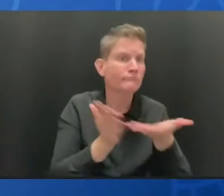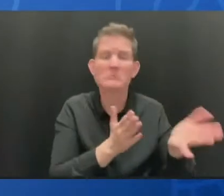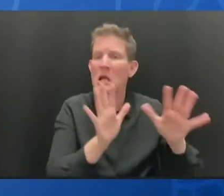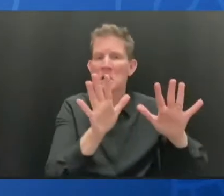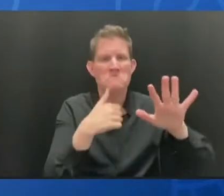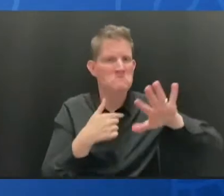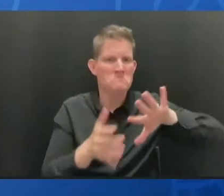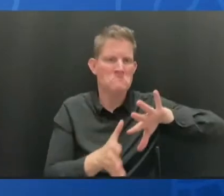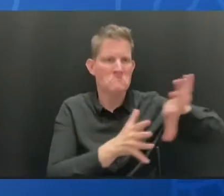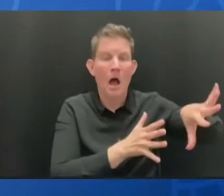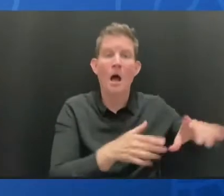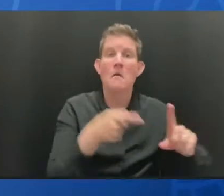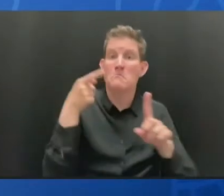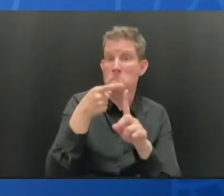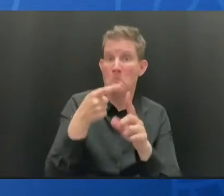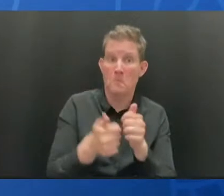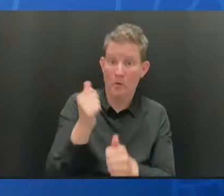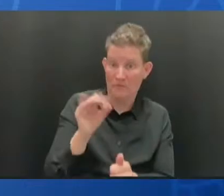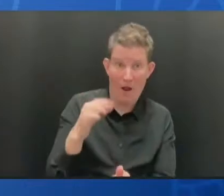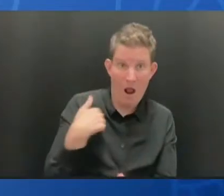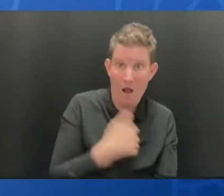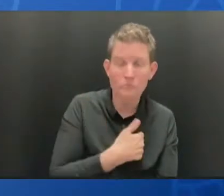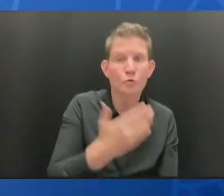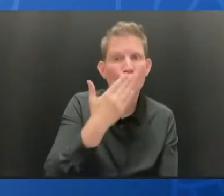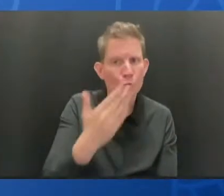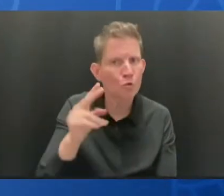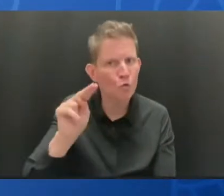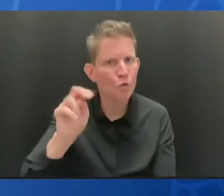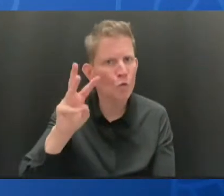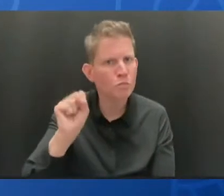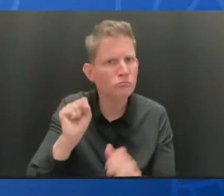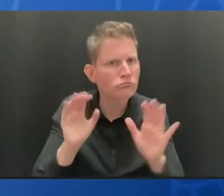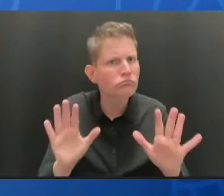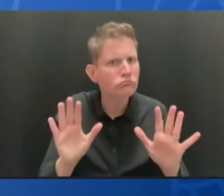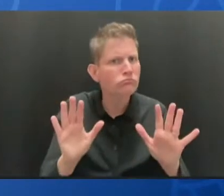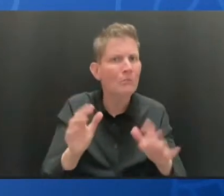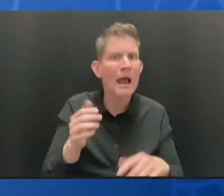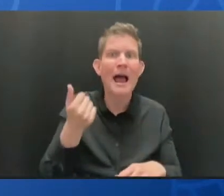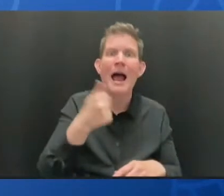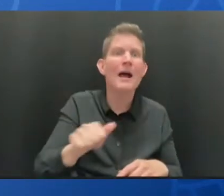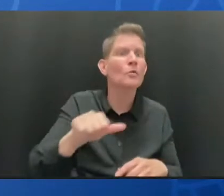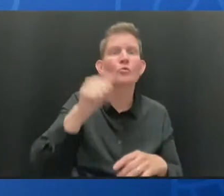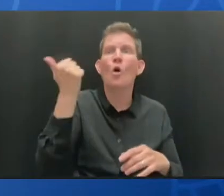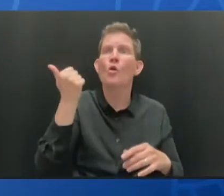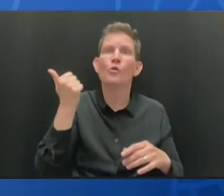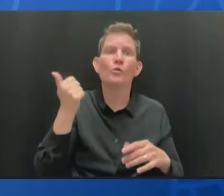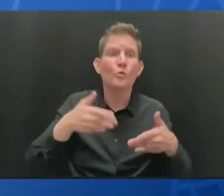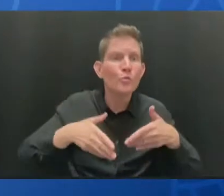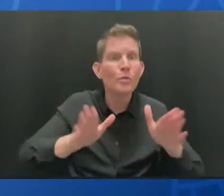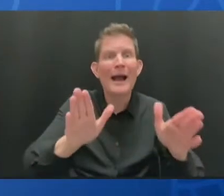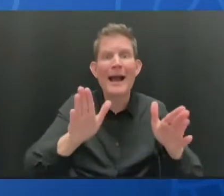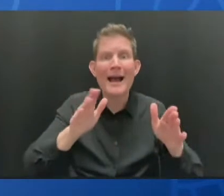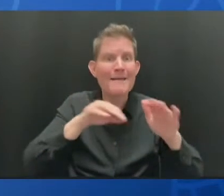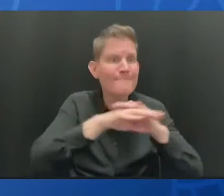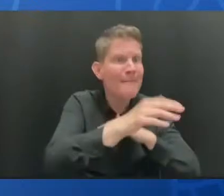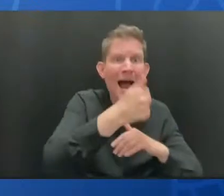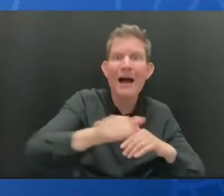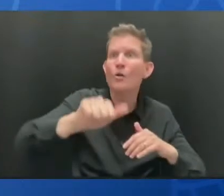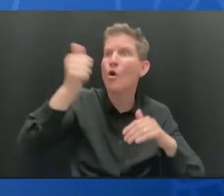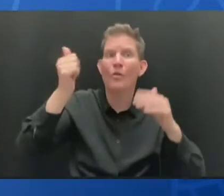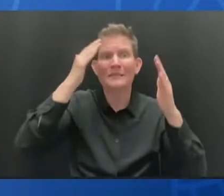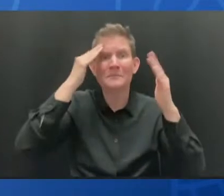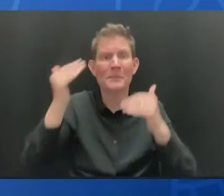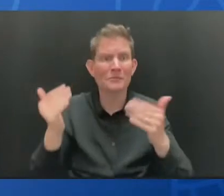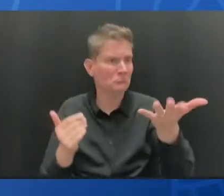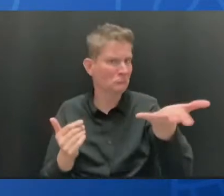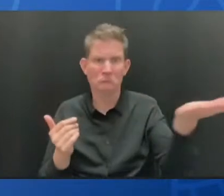news, that it, in any other mechanism under any other expectation, was not able to accomplish this. So it's